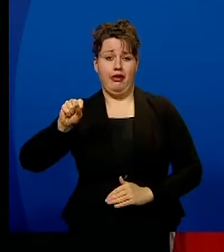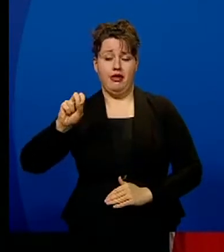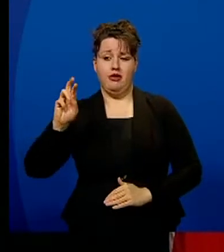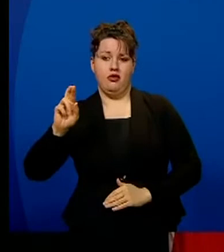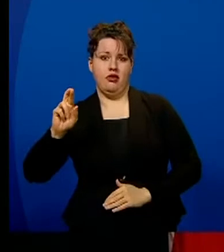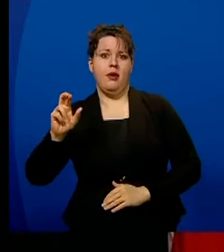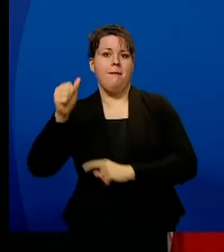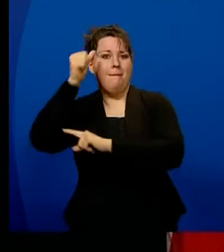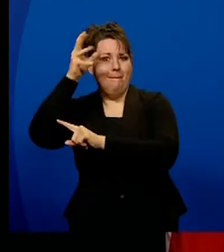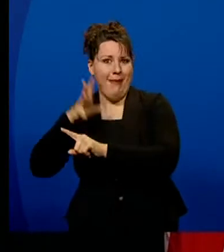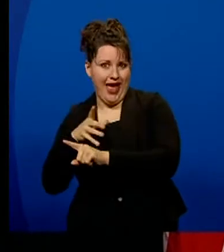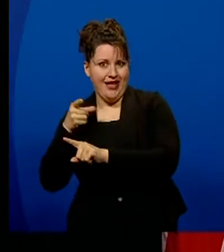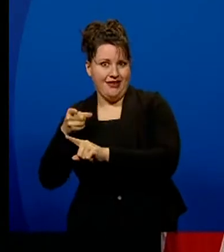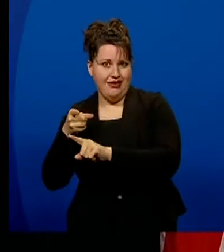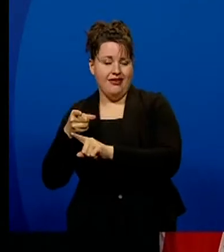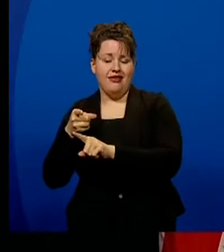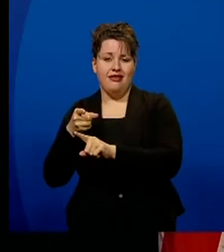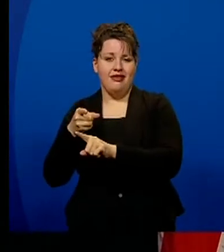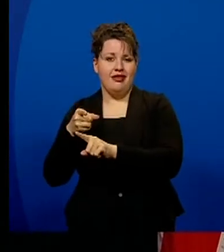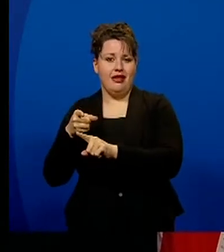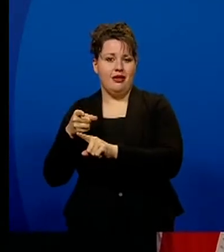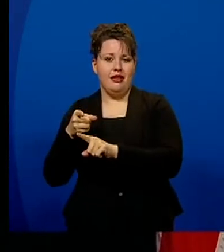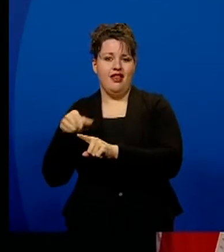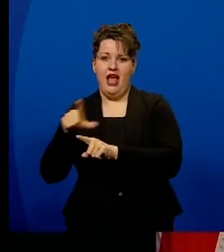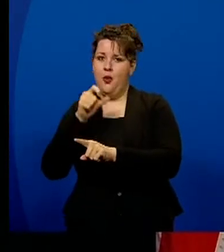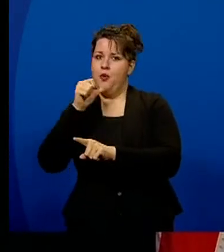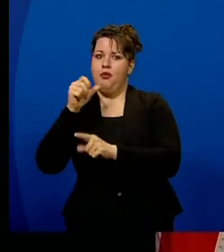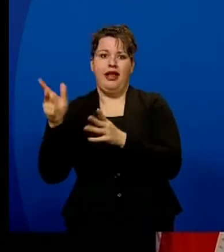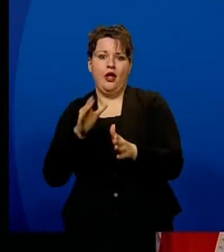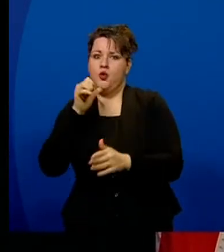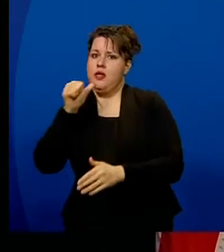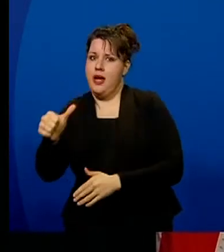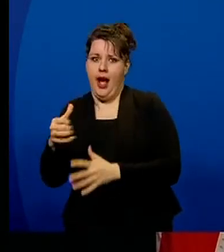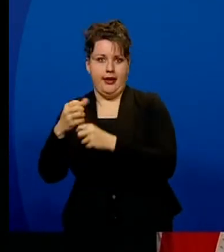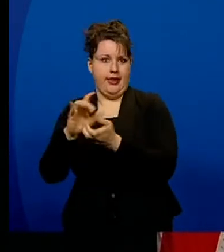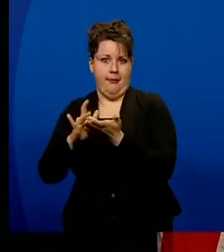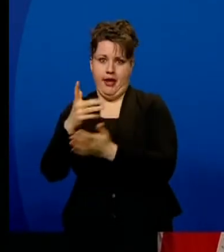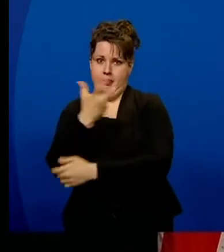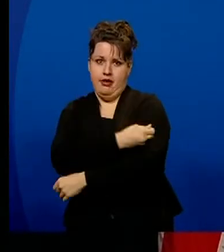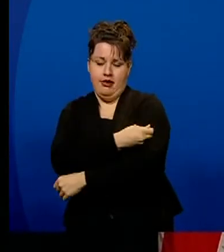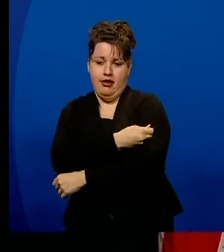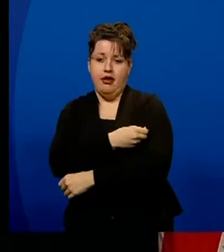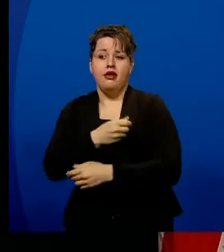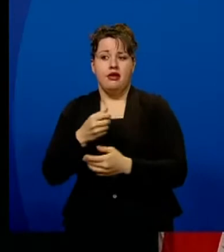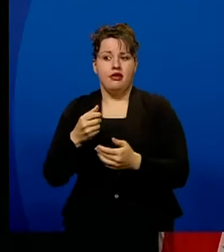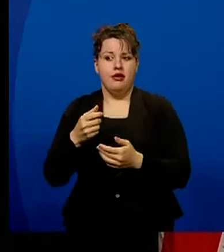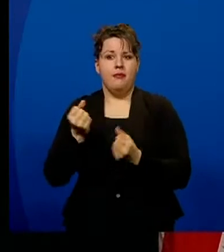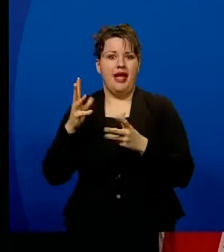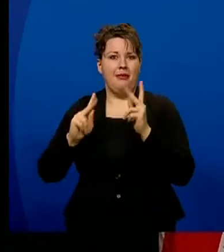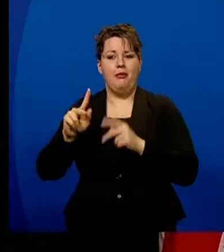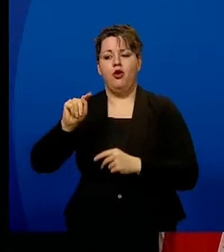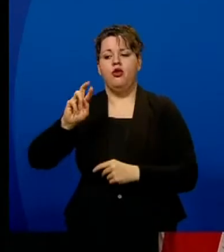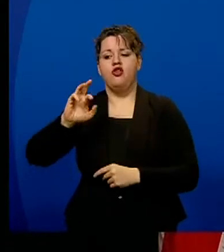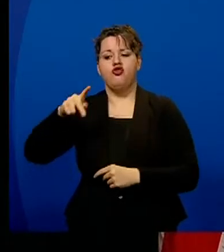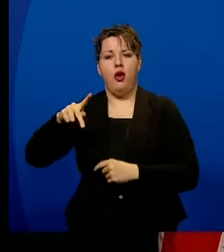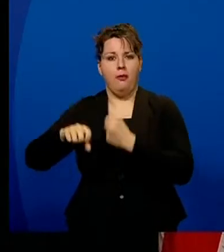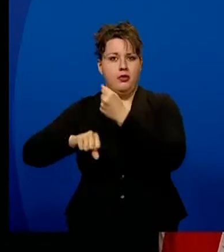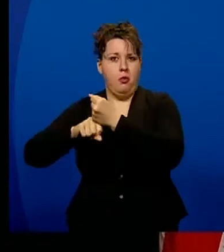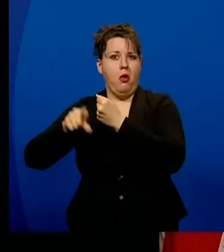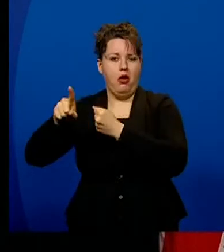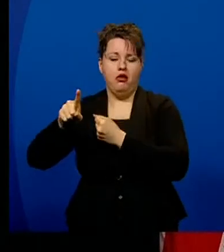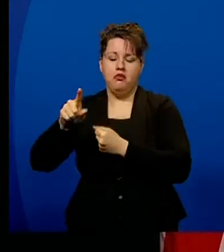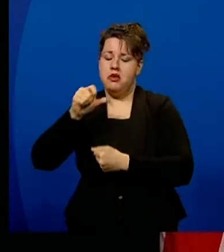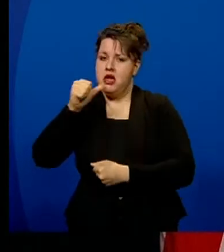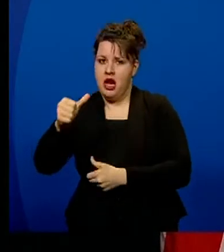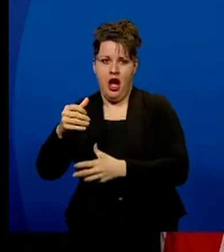Republican men, were not going to get the vaccine, and a lot of Trump supporters. And I'm just wondering why